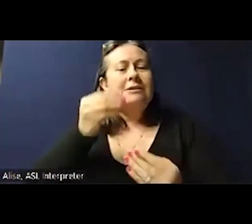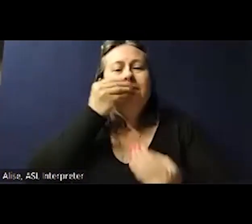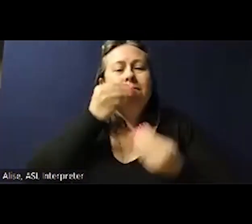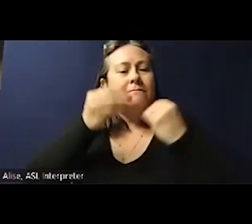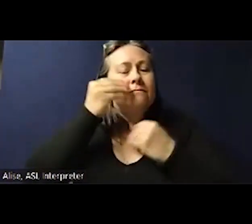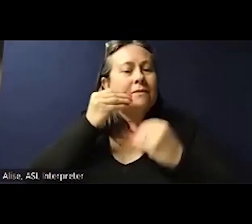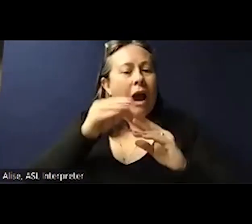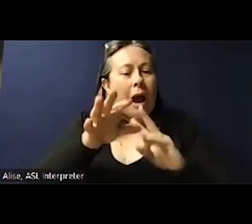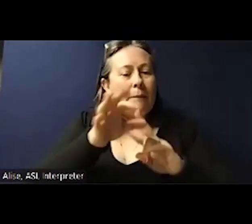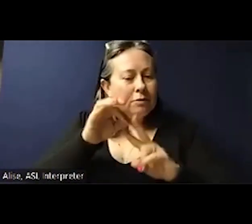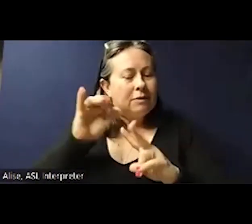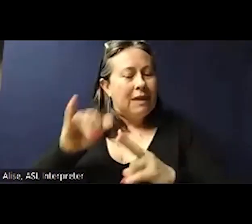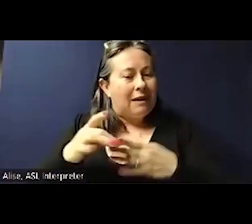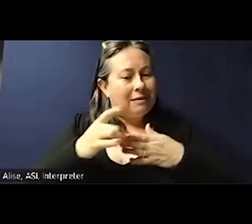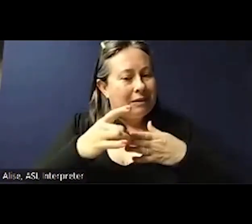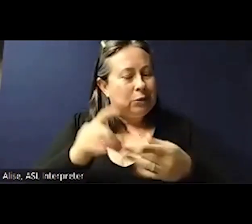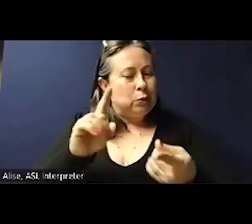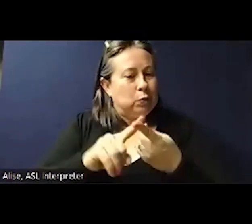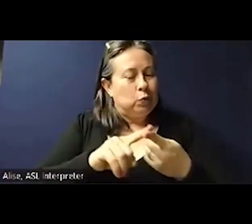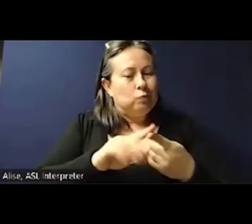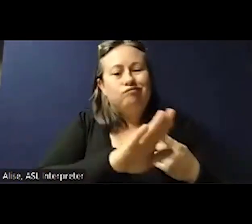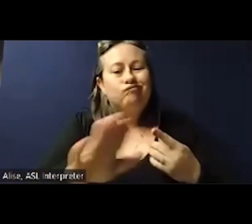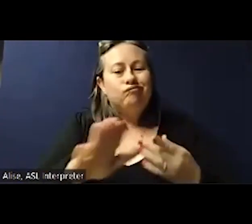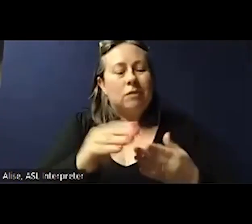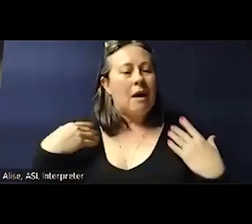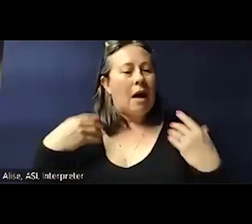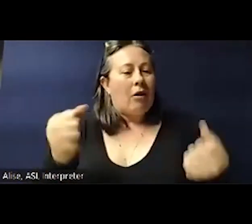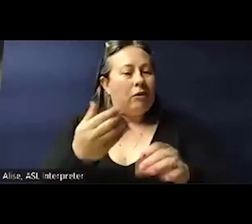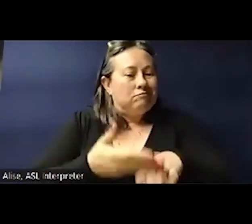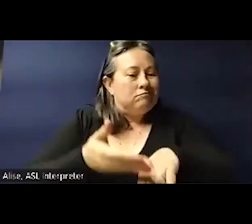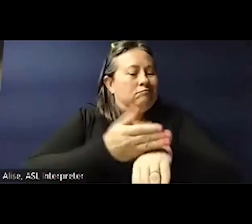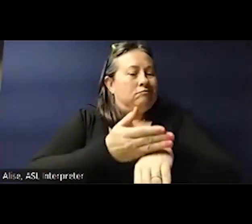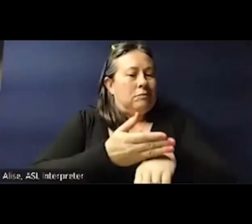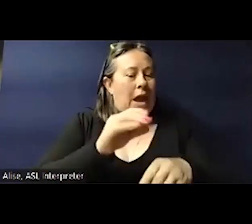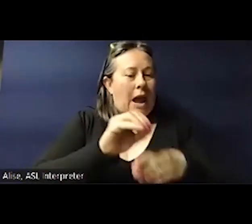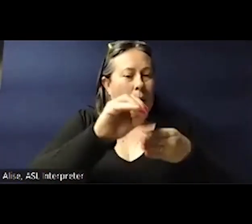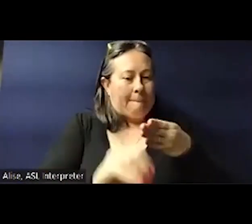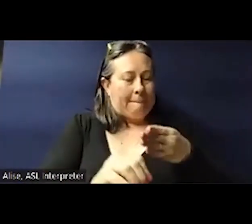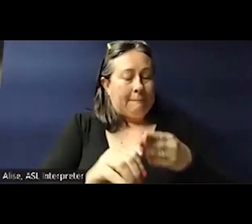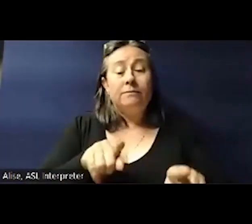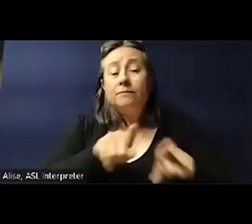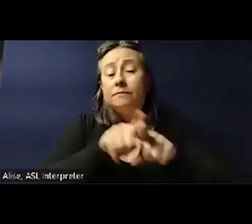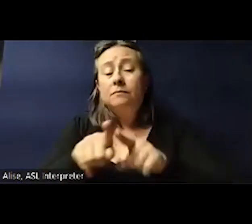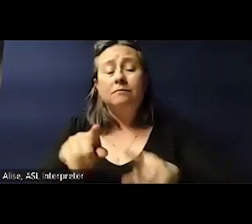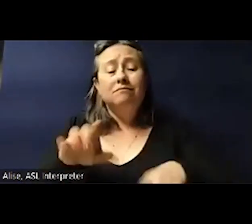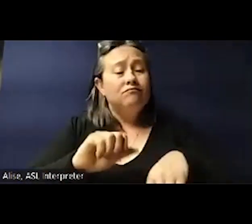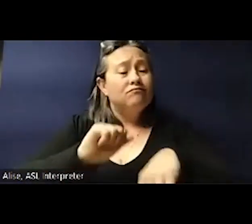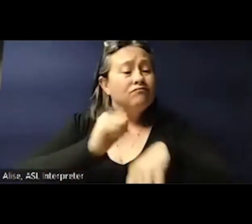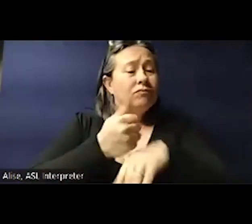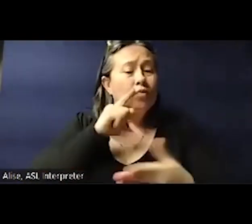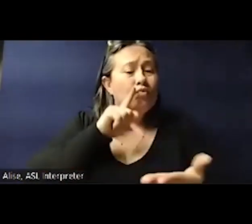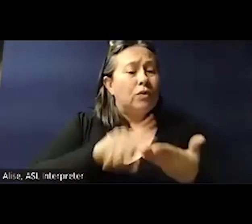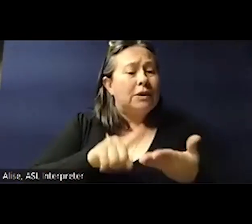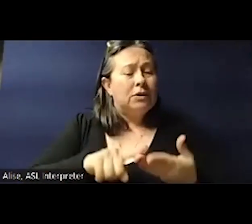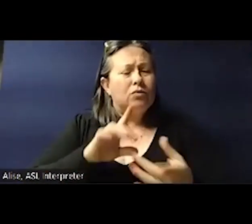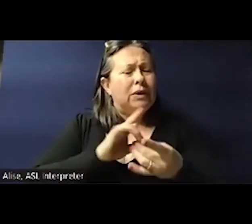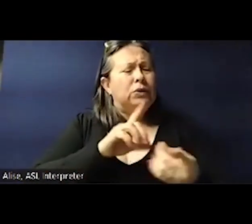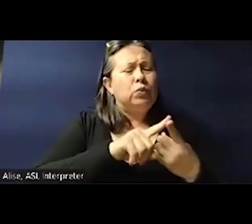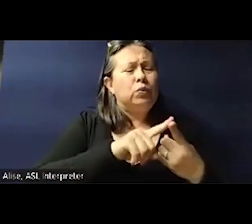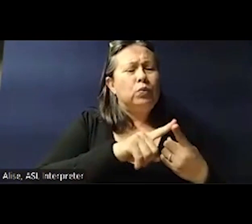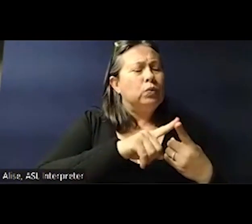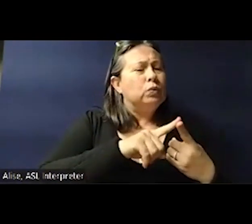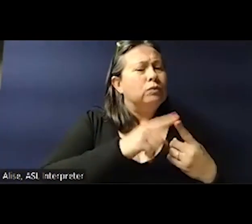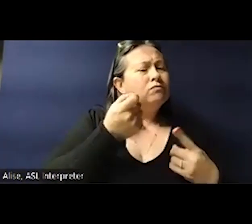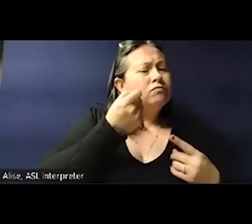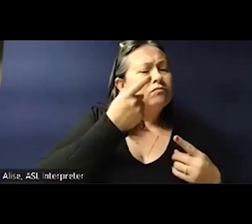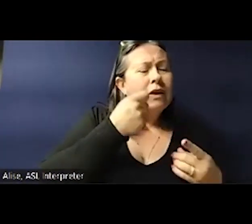foods that lead to improved health-related outcomes. We're also conducting research on the relationship of food, nutrition, and